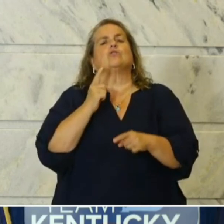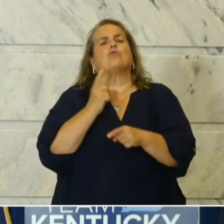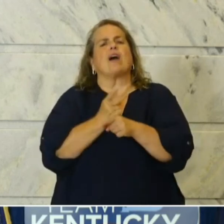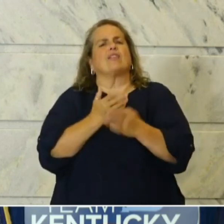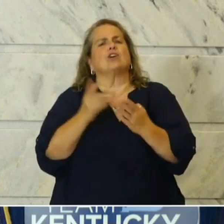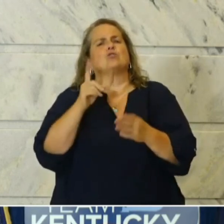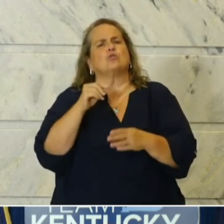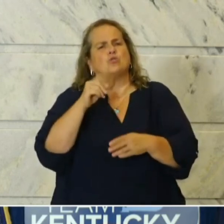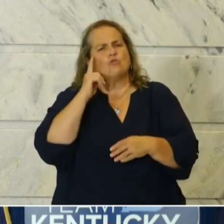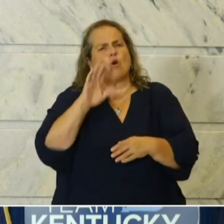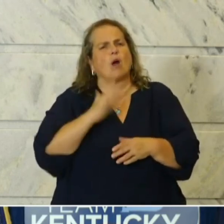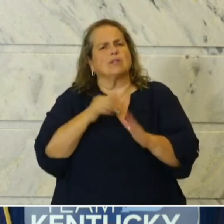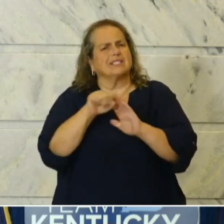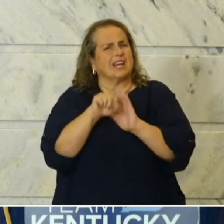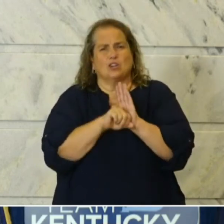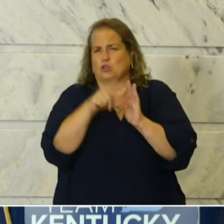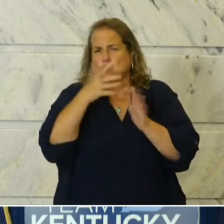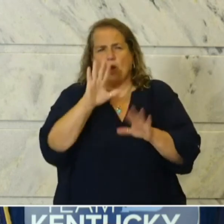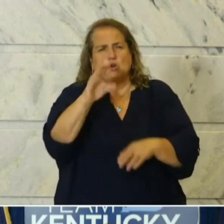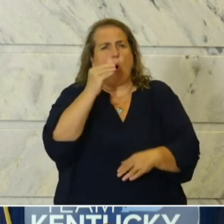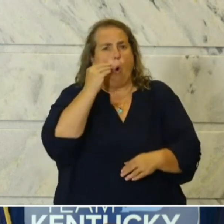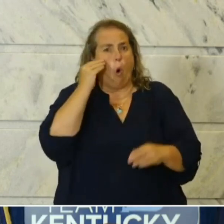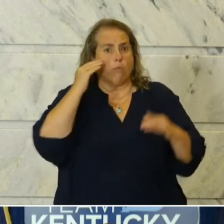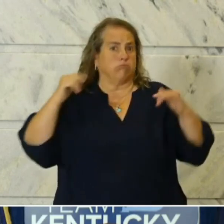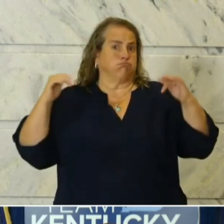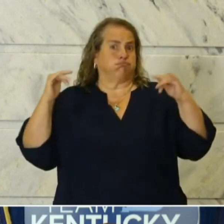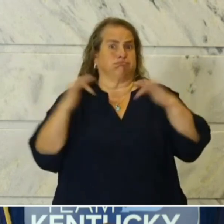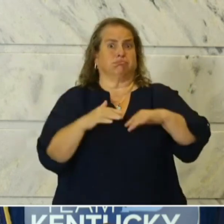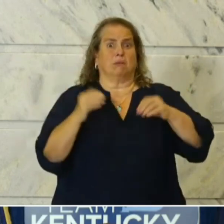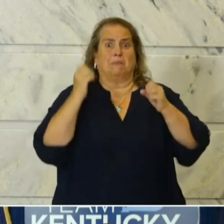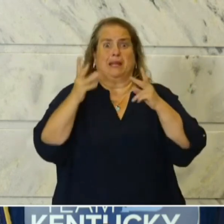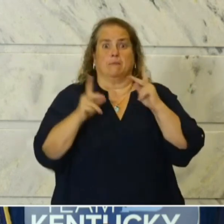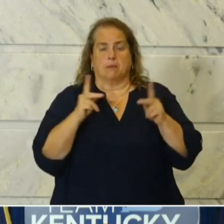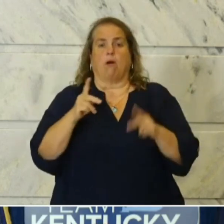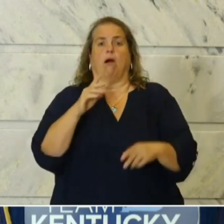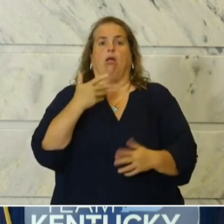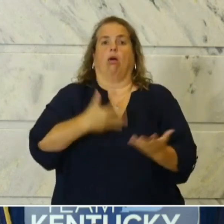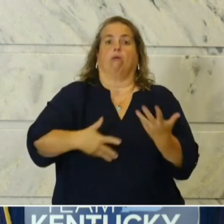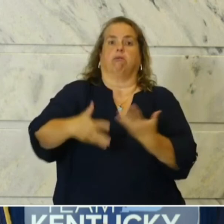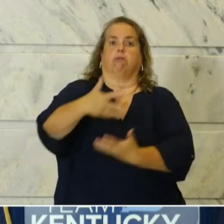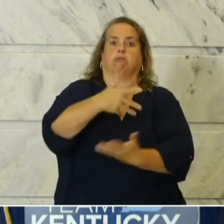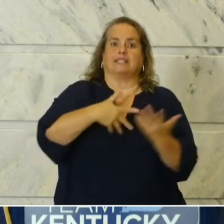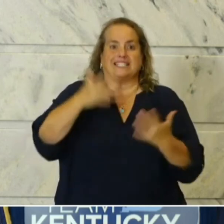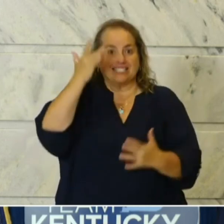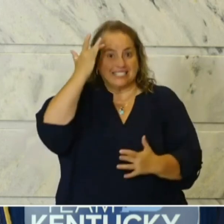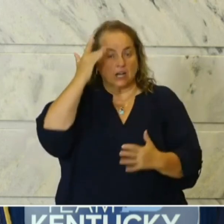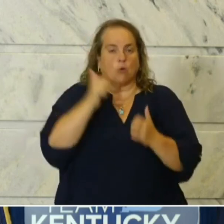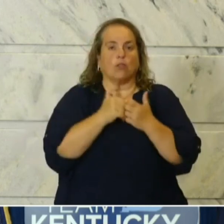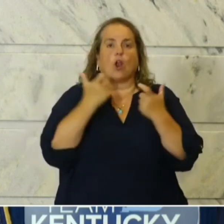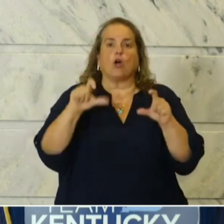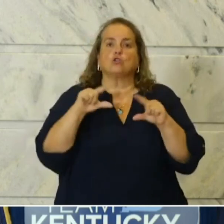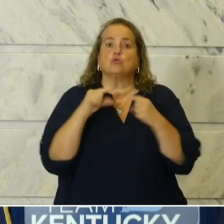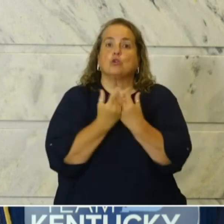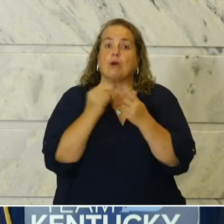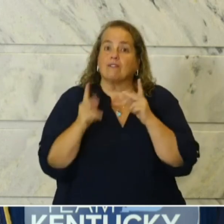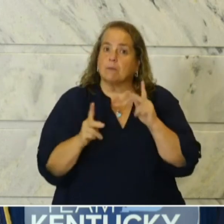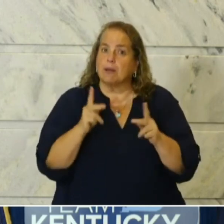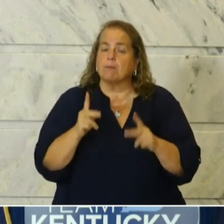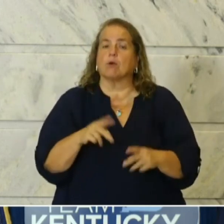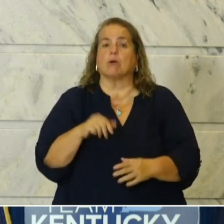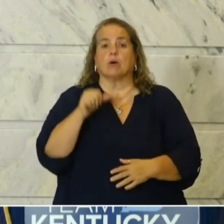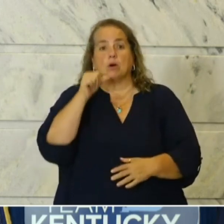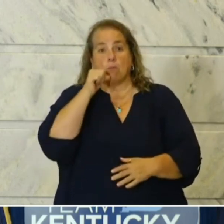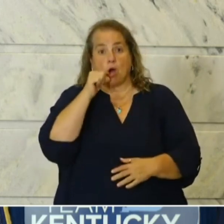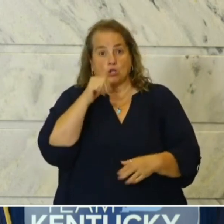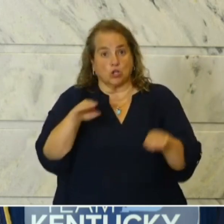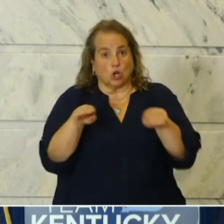folks, you don't want your house to be the place where COVID spread in a large group of people. Bars closed